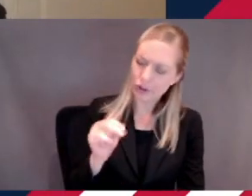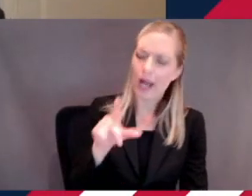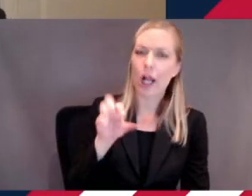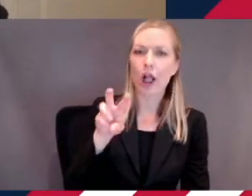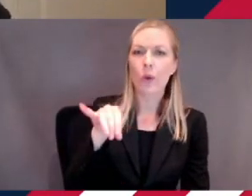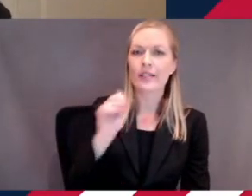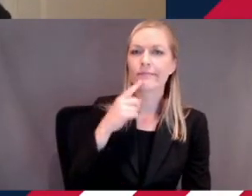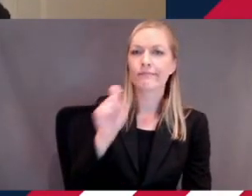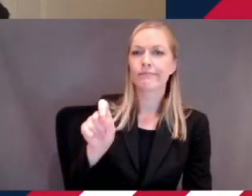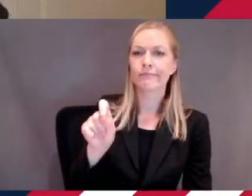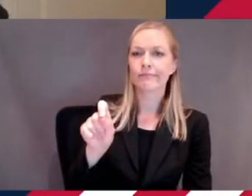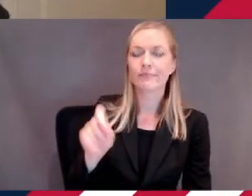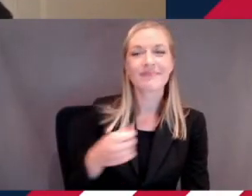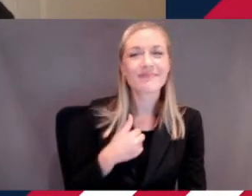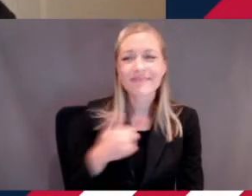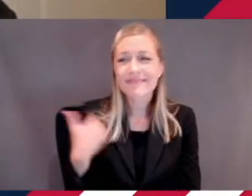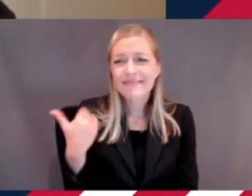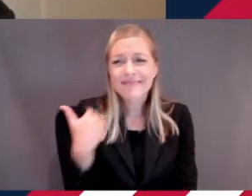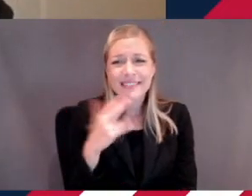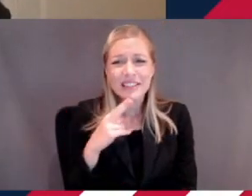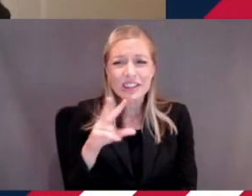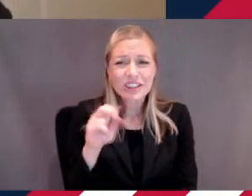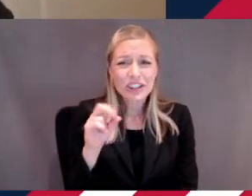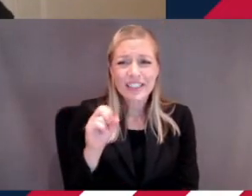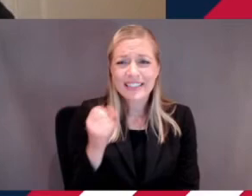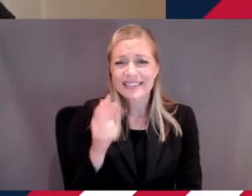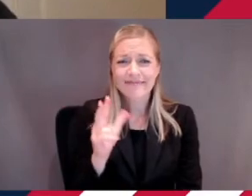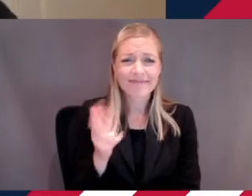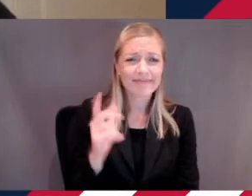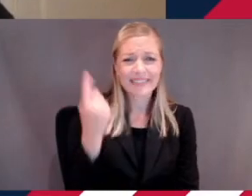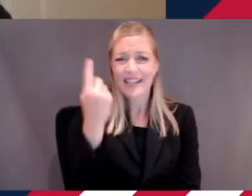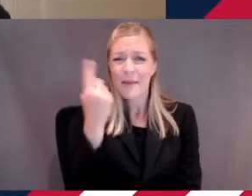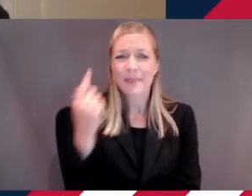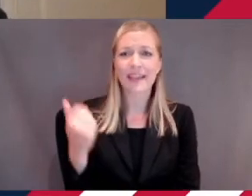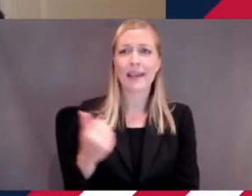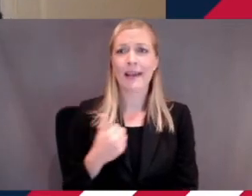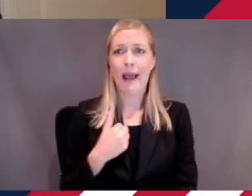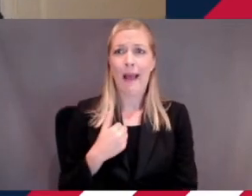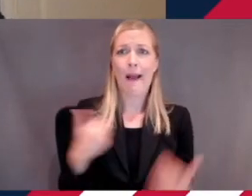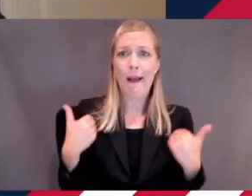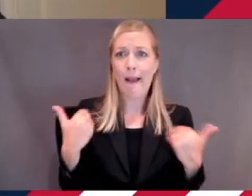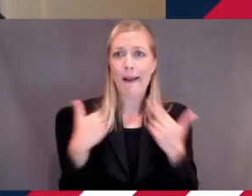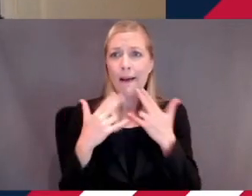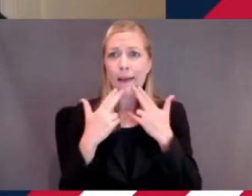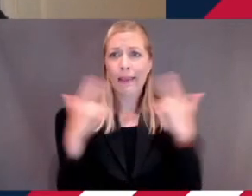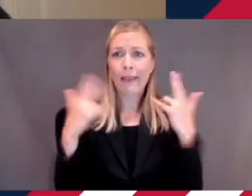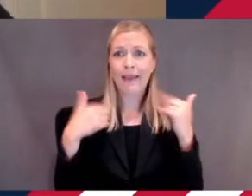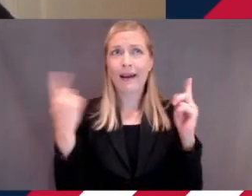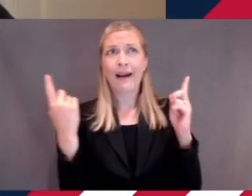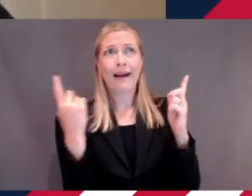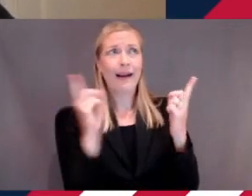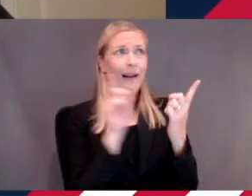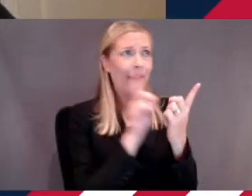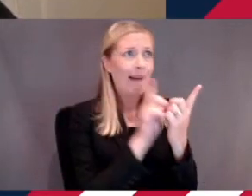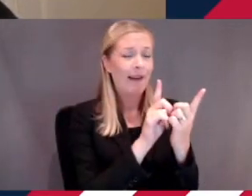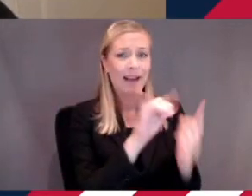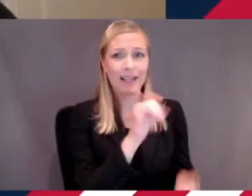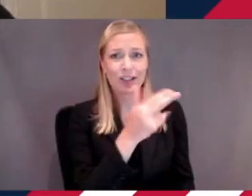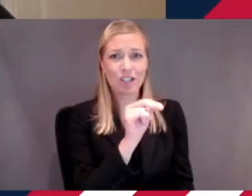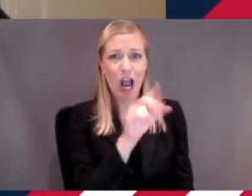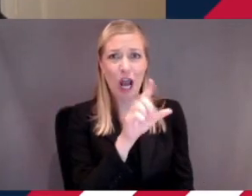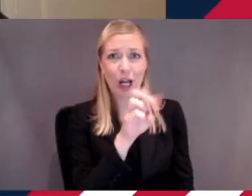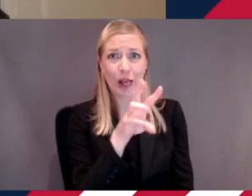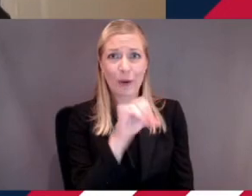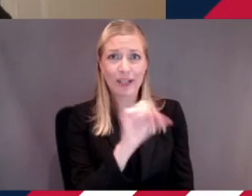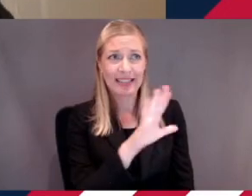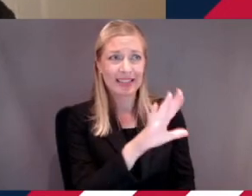and we walked over to John Lewis's office in the House. And as Congressman Frank